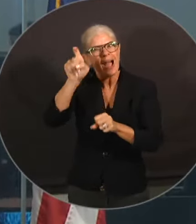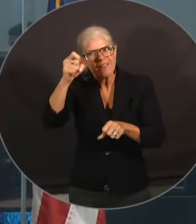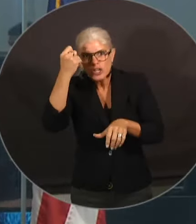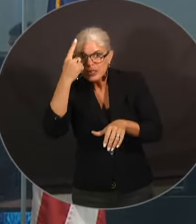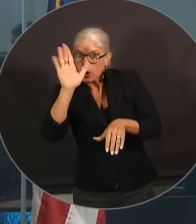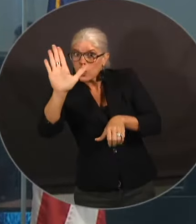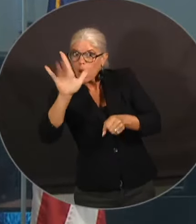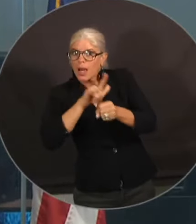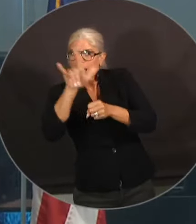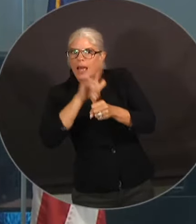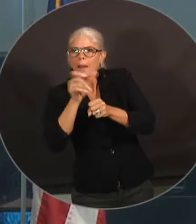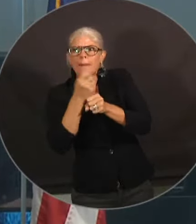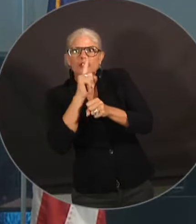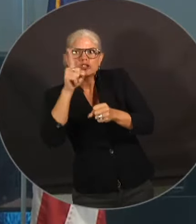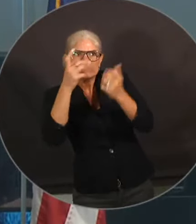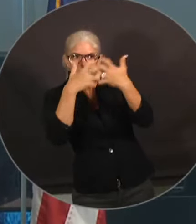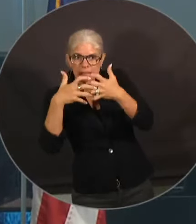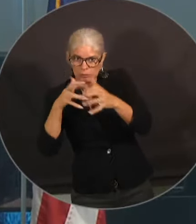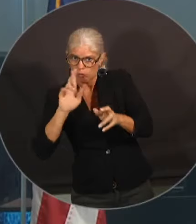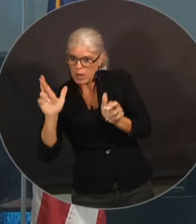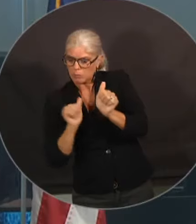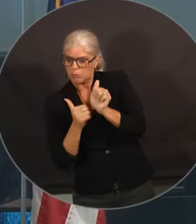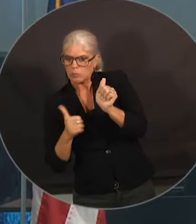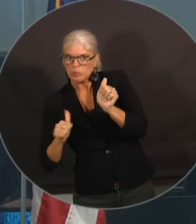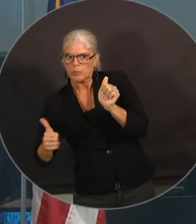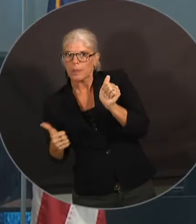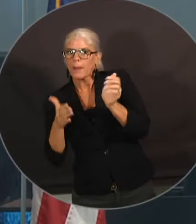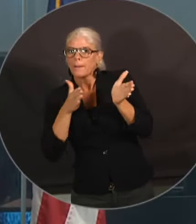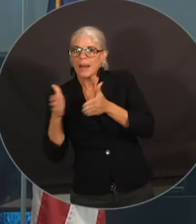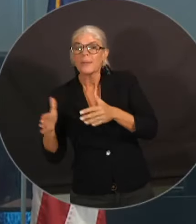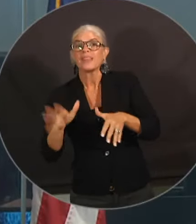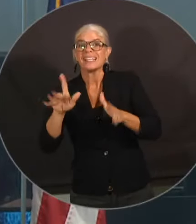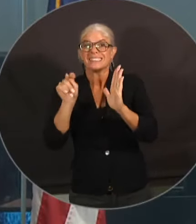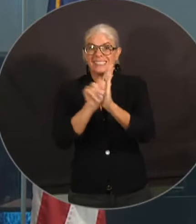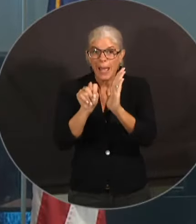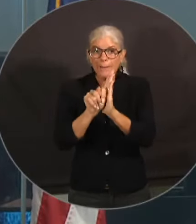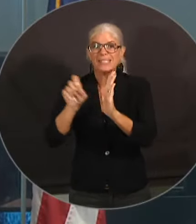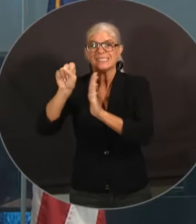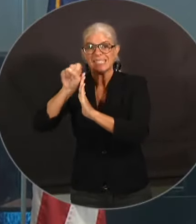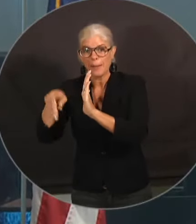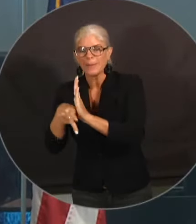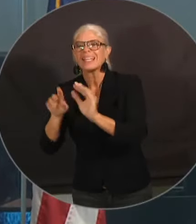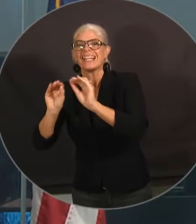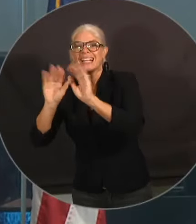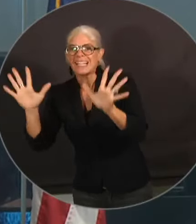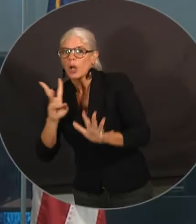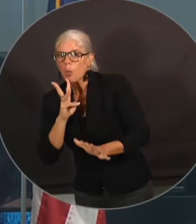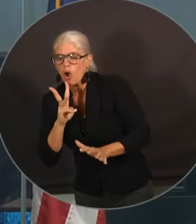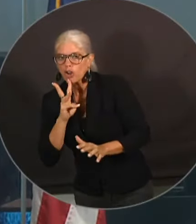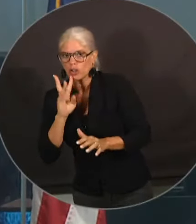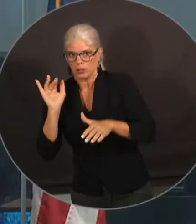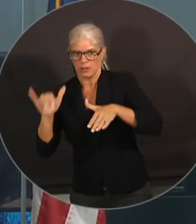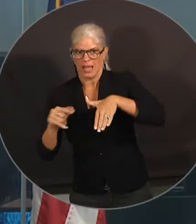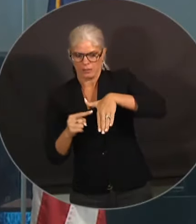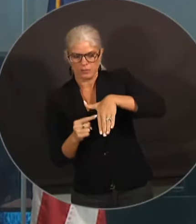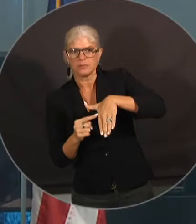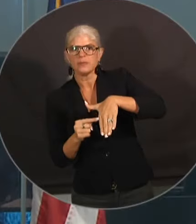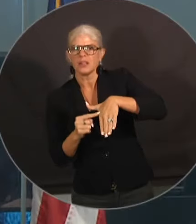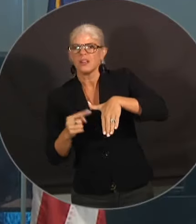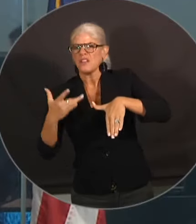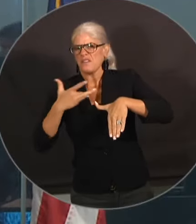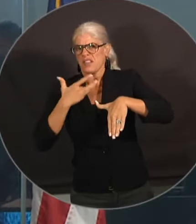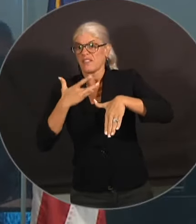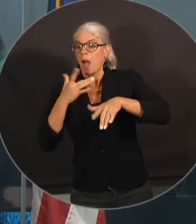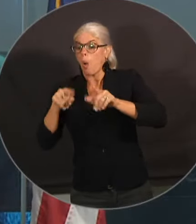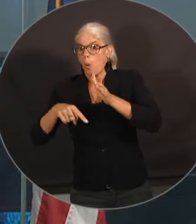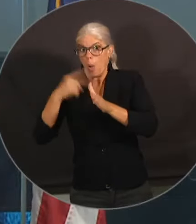arrangements. We do anticipate Tampa, St. Pete, Clearwater to open relatively soon after the storm has